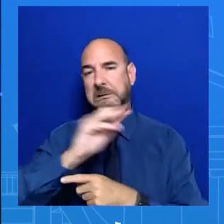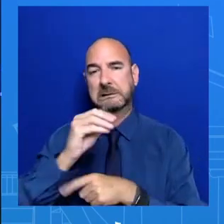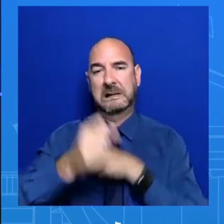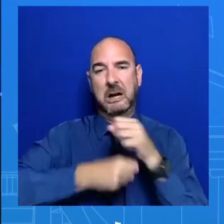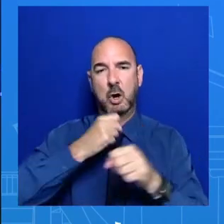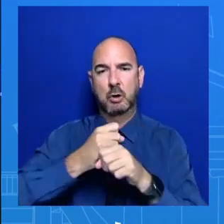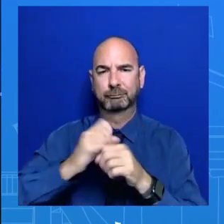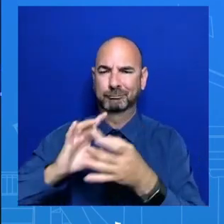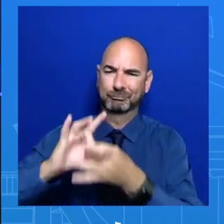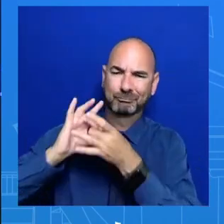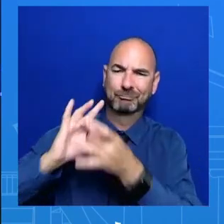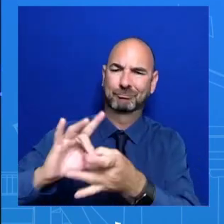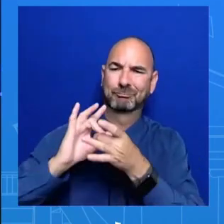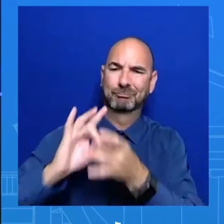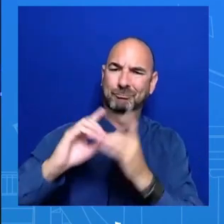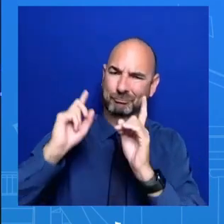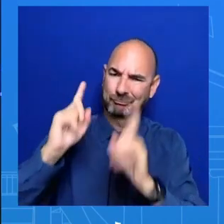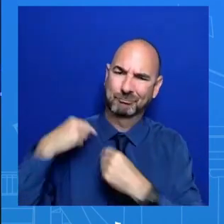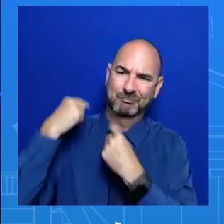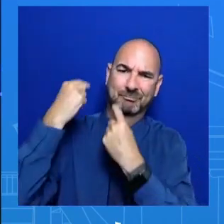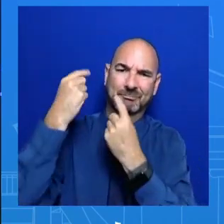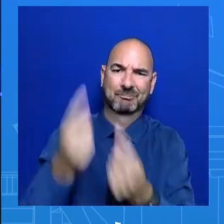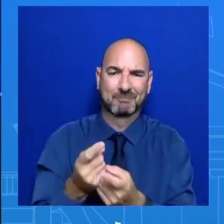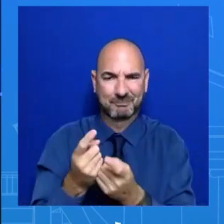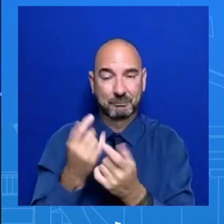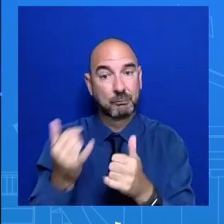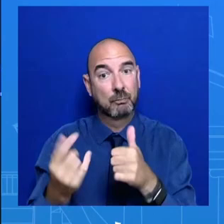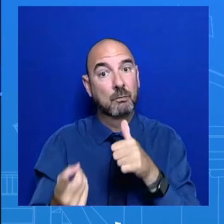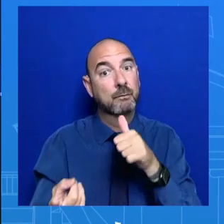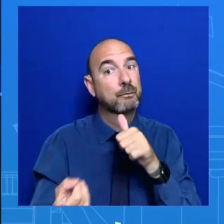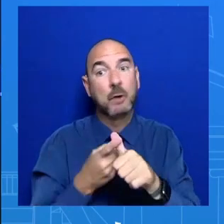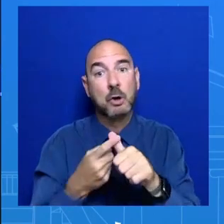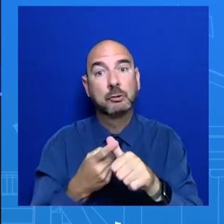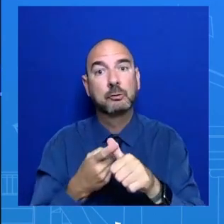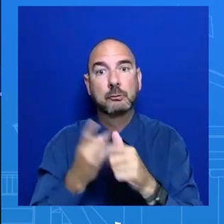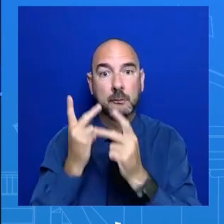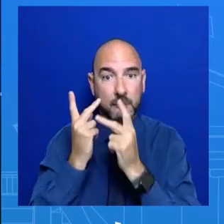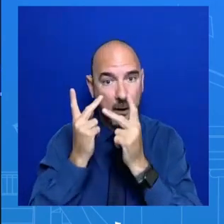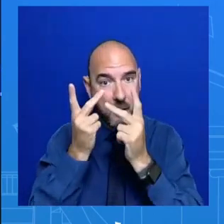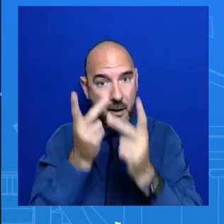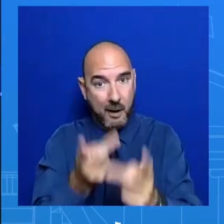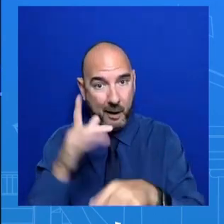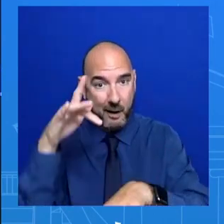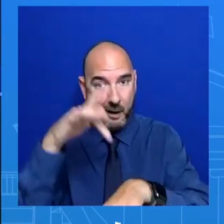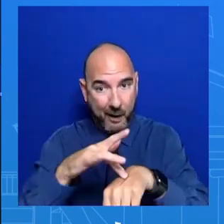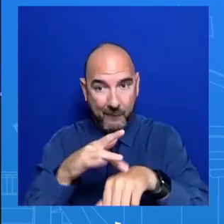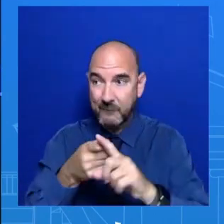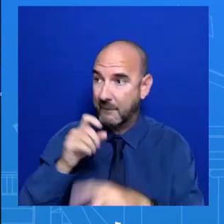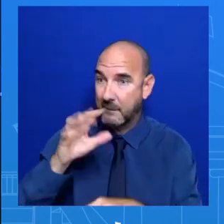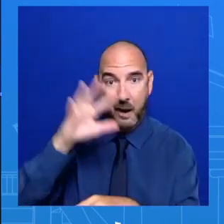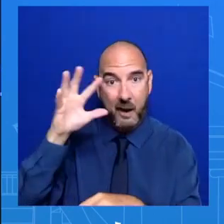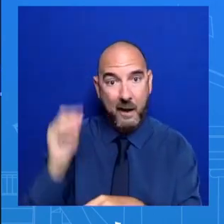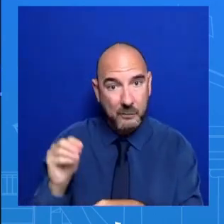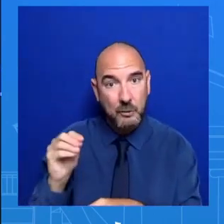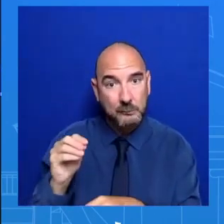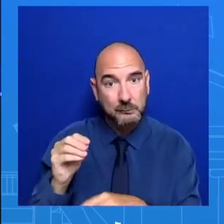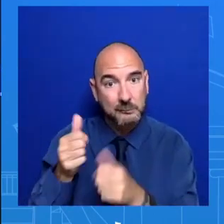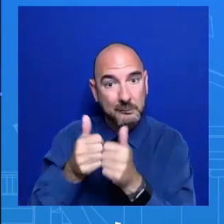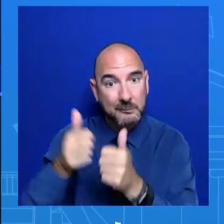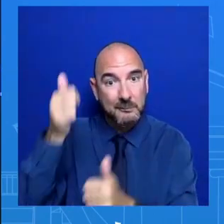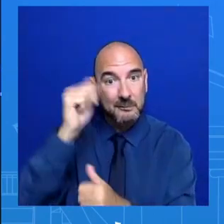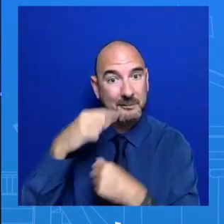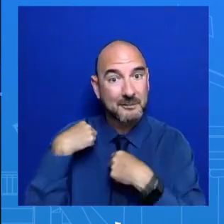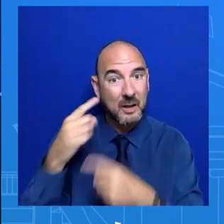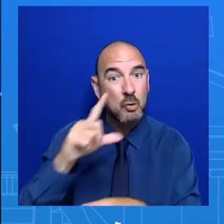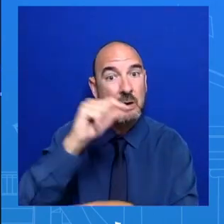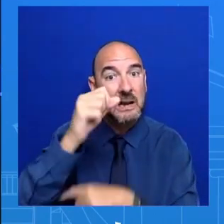This is the first state visit by an African head of state in nearly 20 years. It is long overdue, and